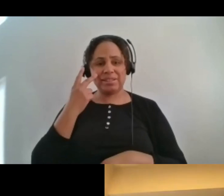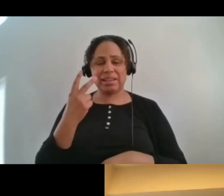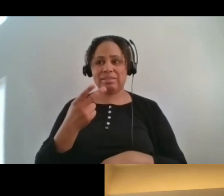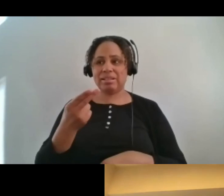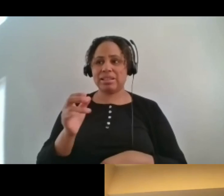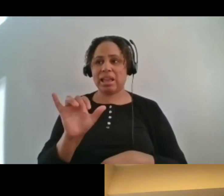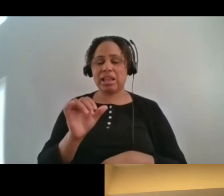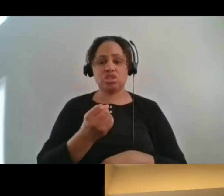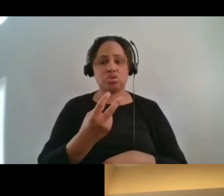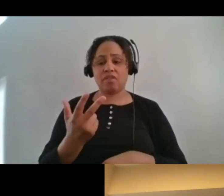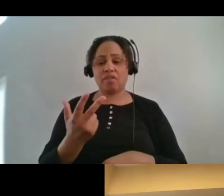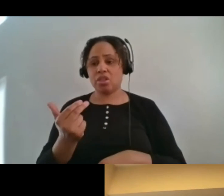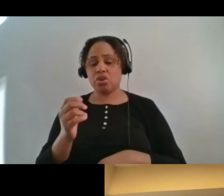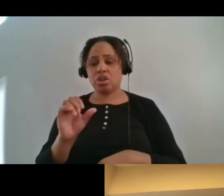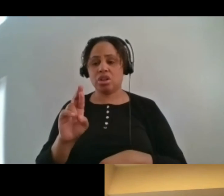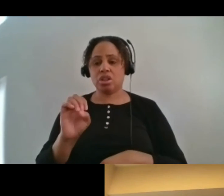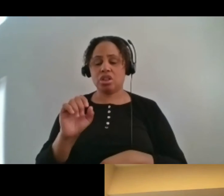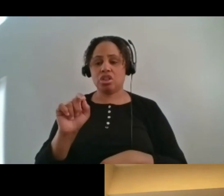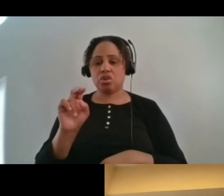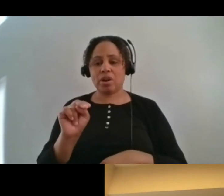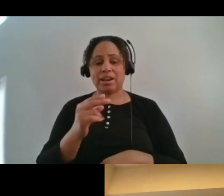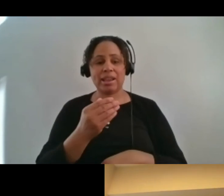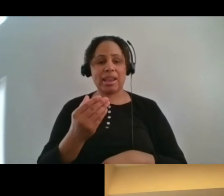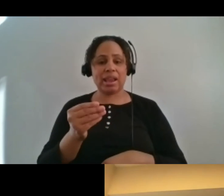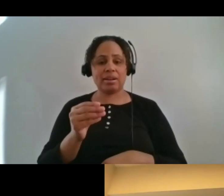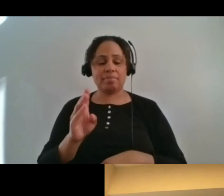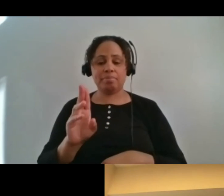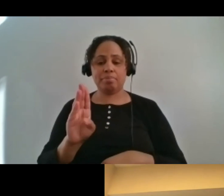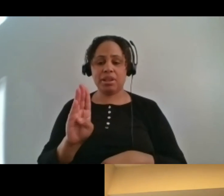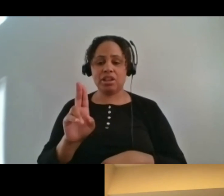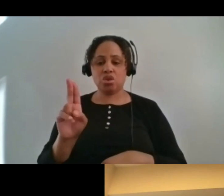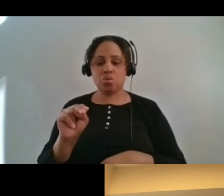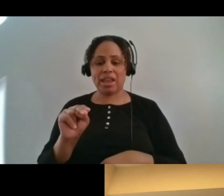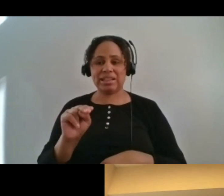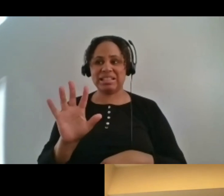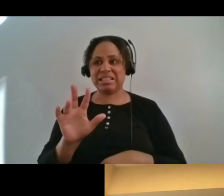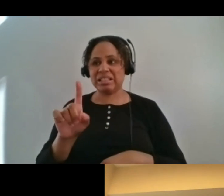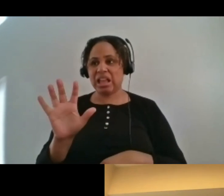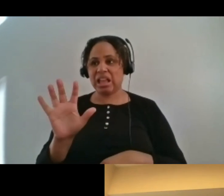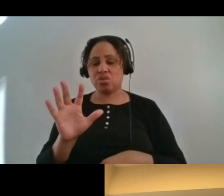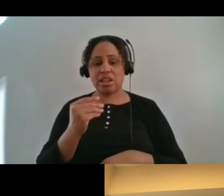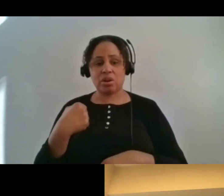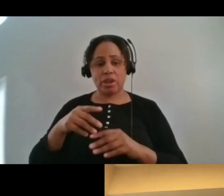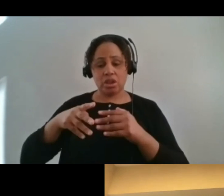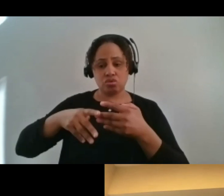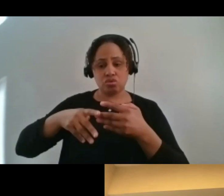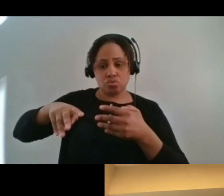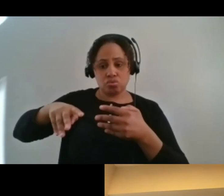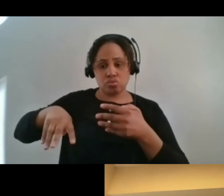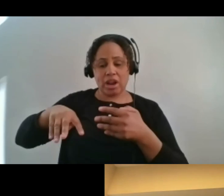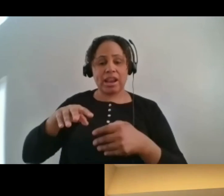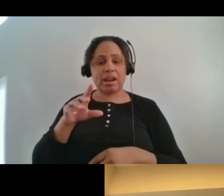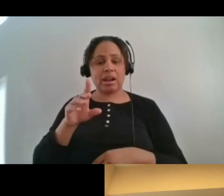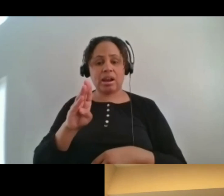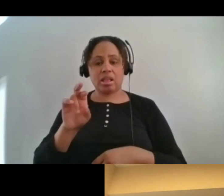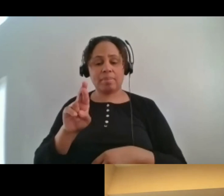13, and their BUNs, which is another lab value that we look at, is in the hundreds. And we drain that bladder, and because